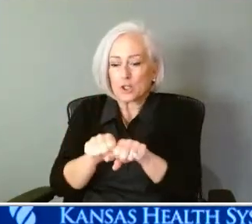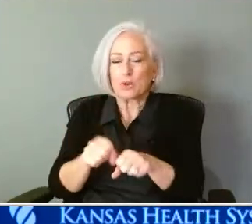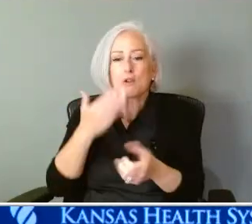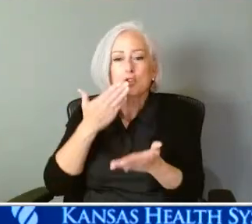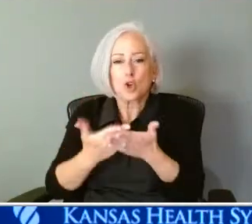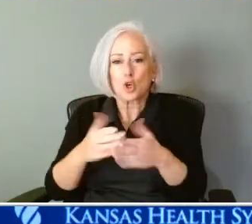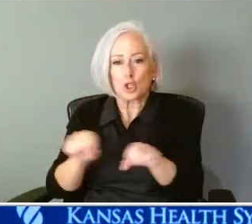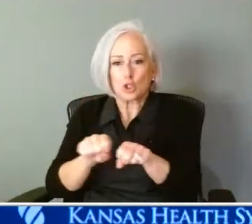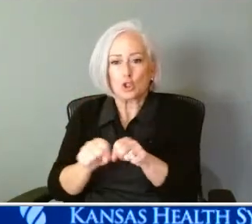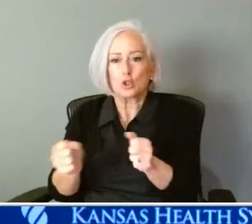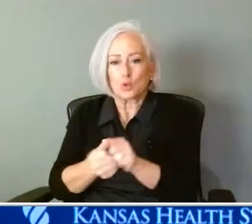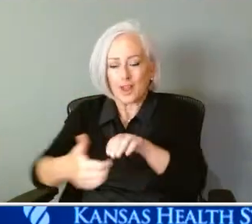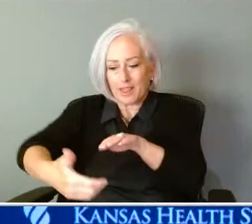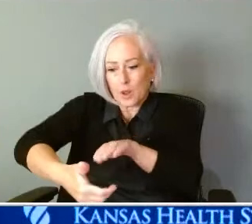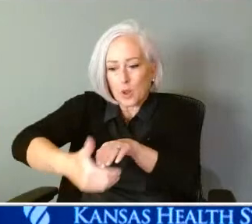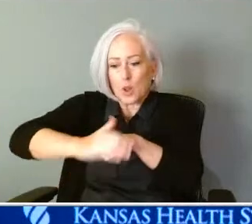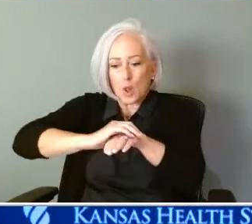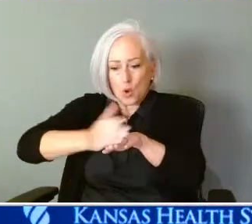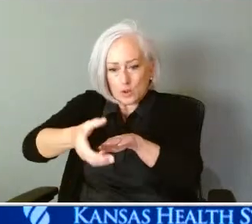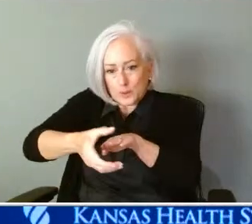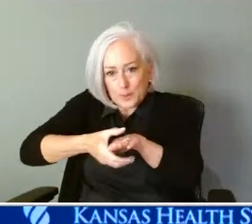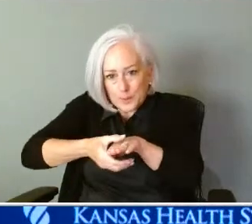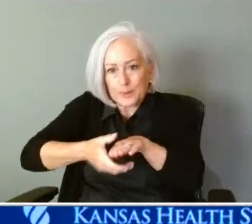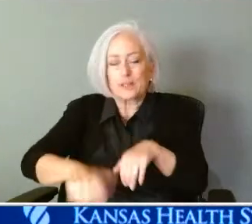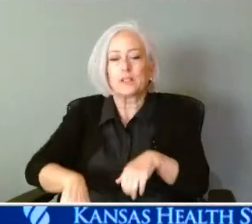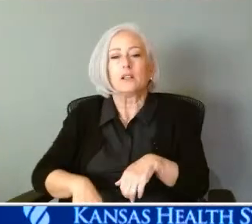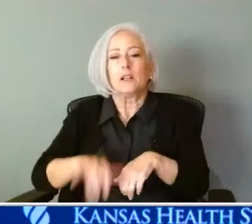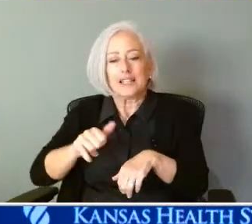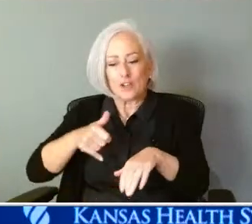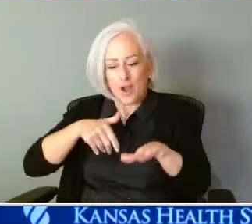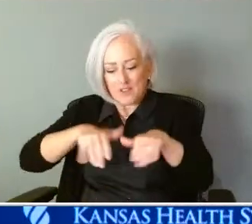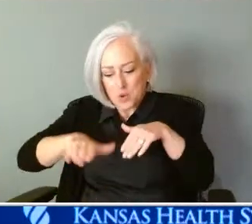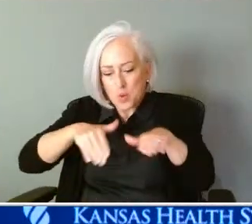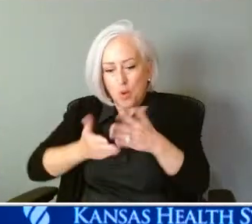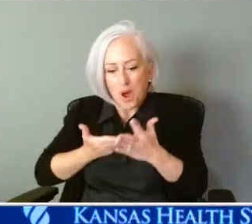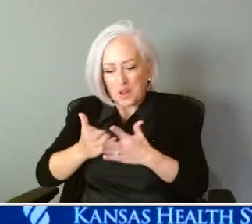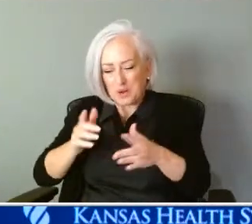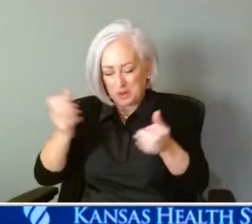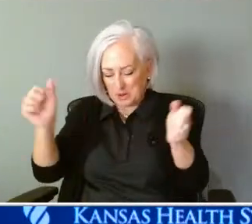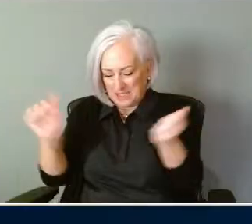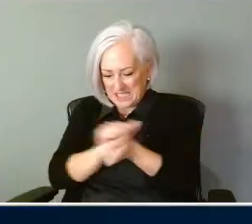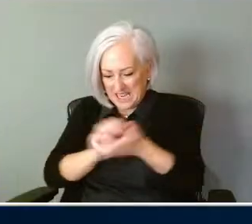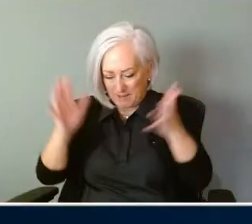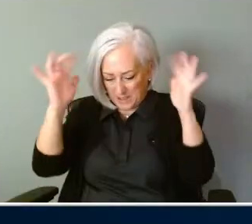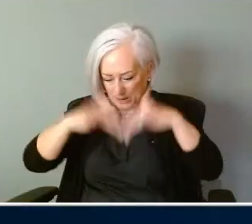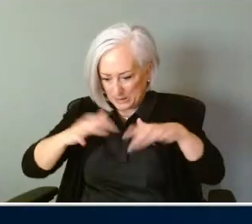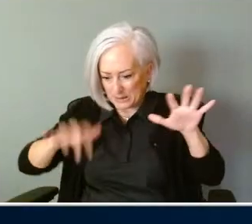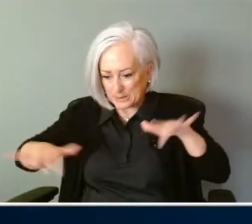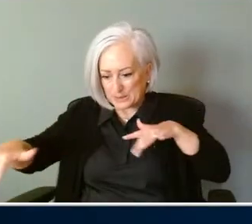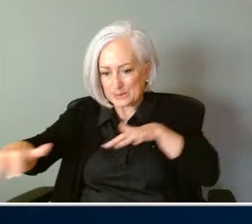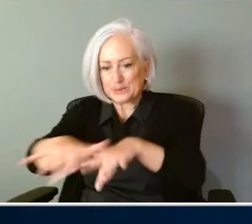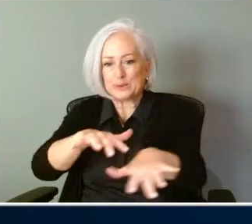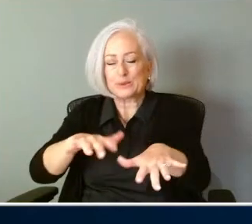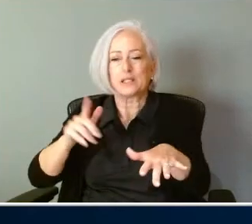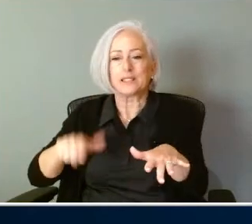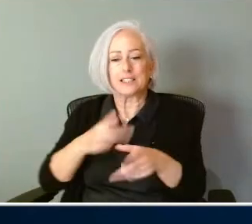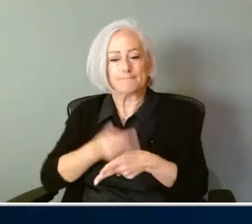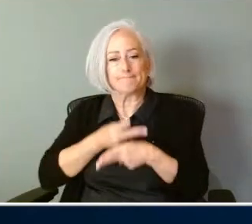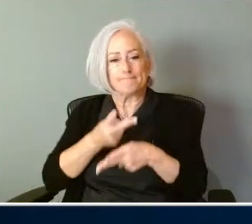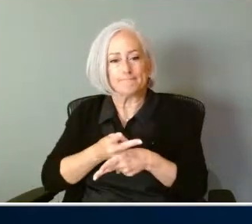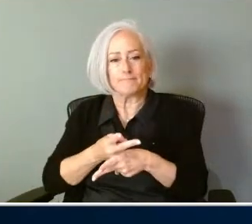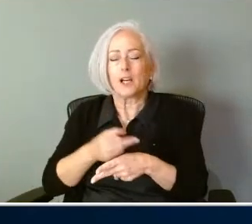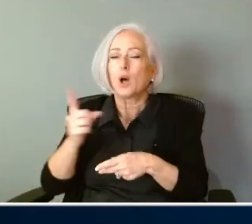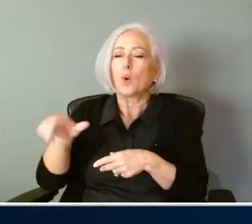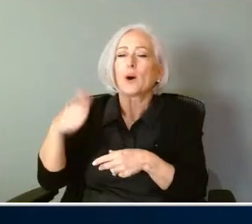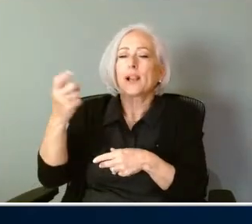have to walk through any debris, that's where we actually see a lot of the injuries happen, are going through debris. Dr. Beaver, anything else that we should be thinking about